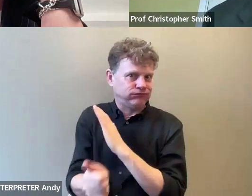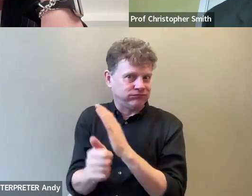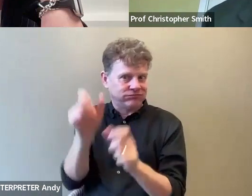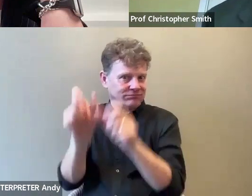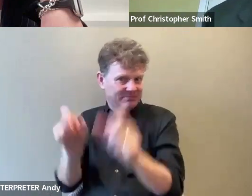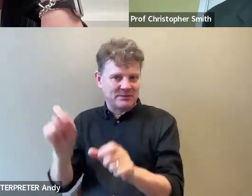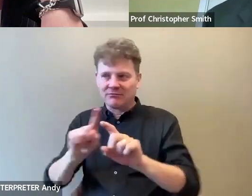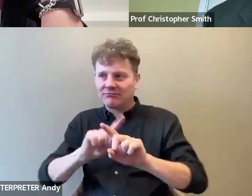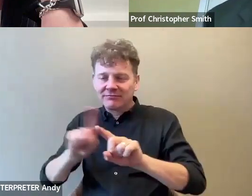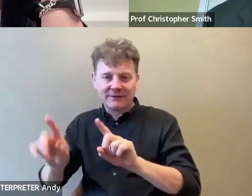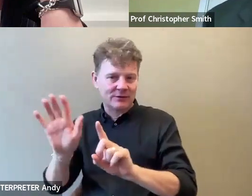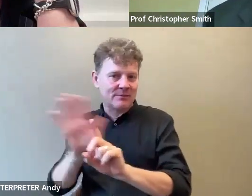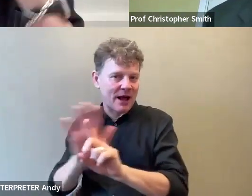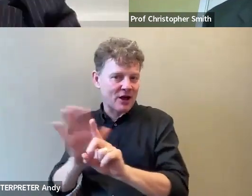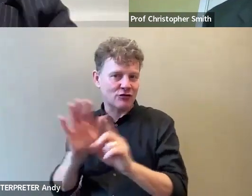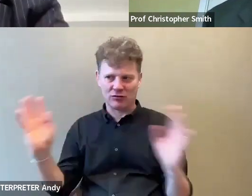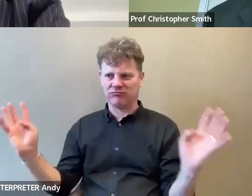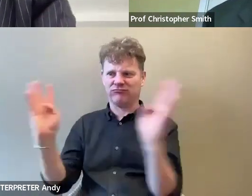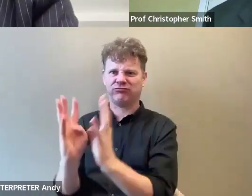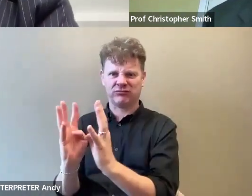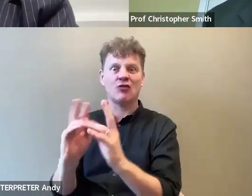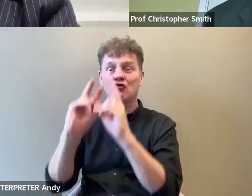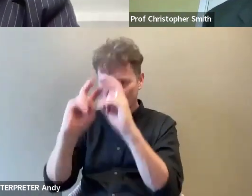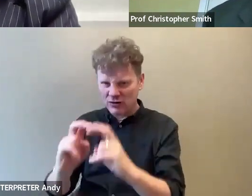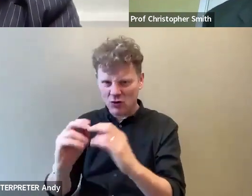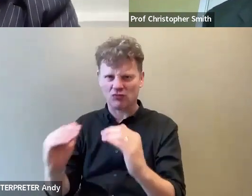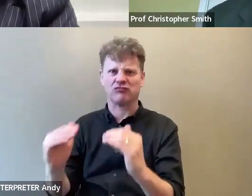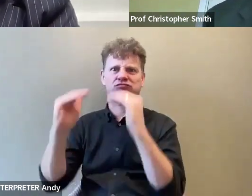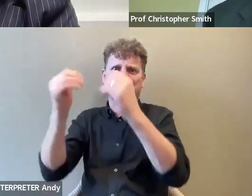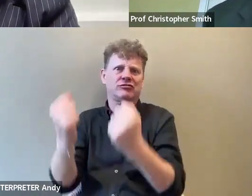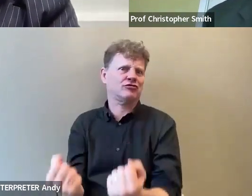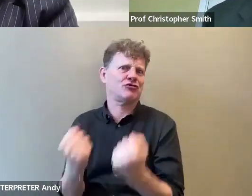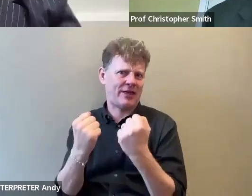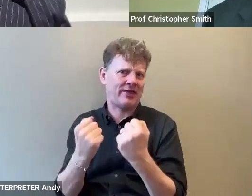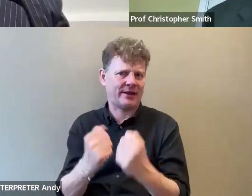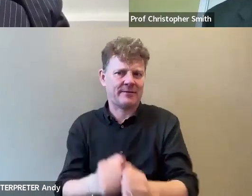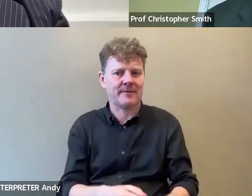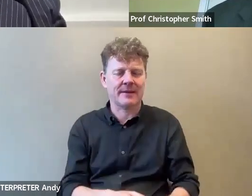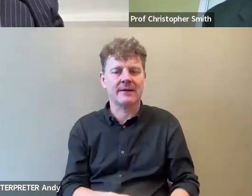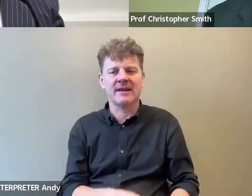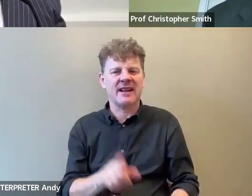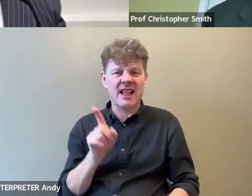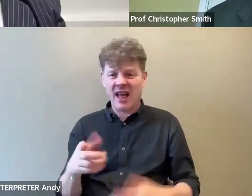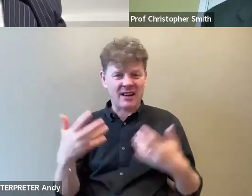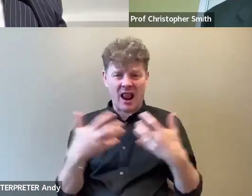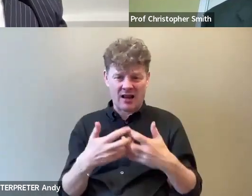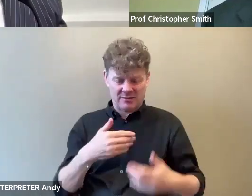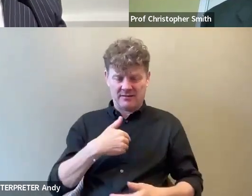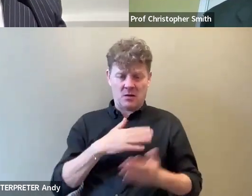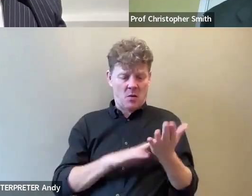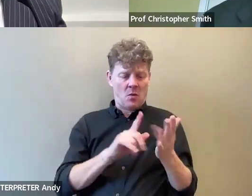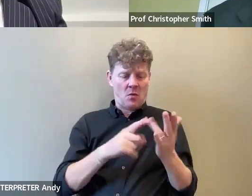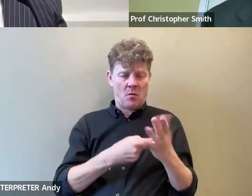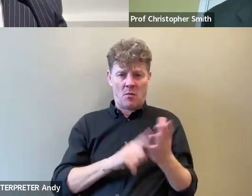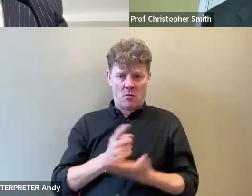from all backgrounds, and that strengthens the research workforce. And this aligns with moral, ethical, and